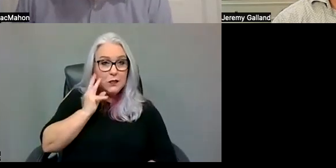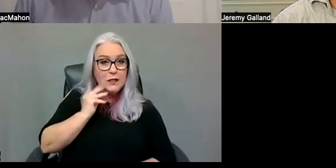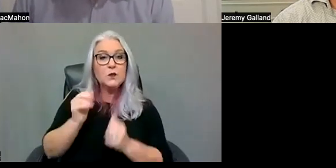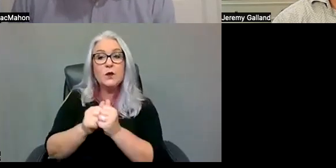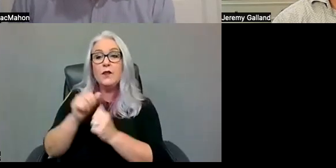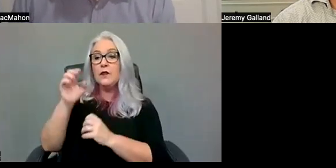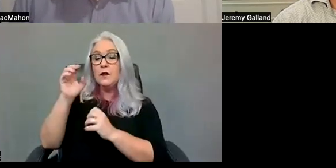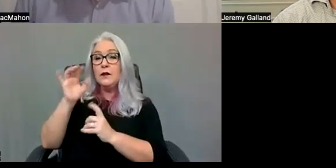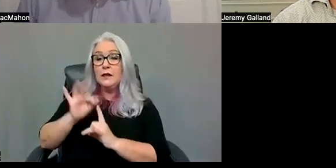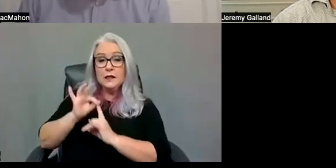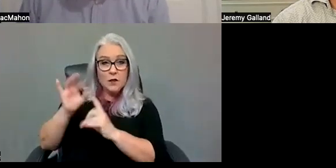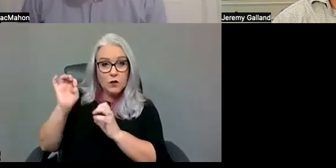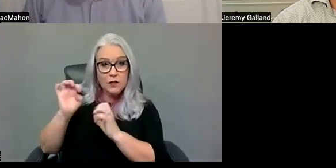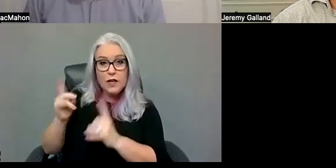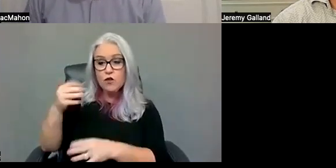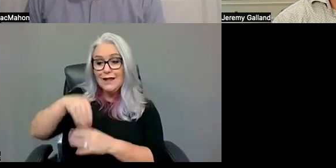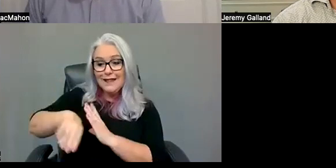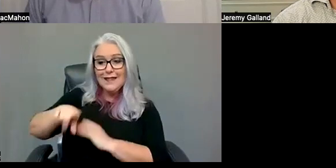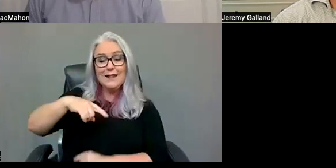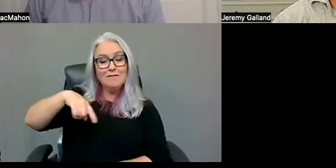district, and so